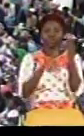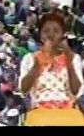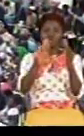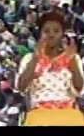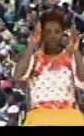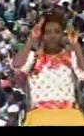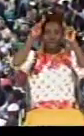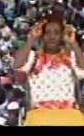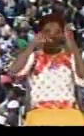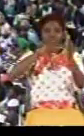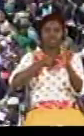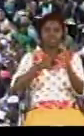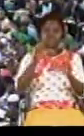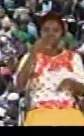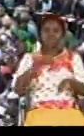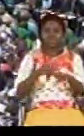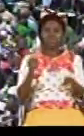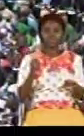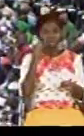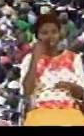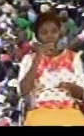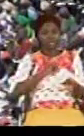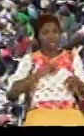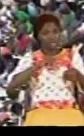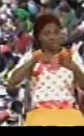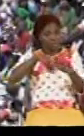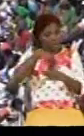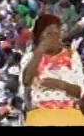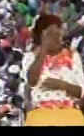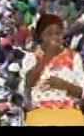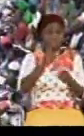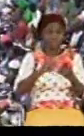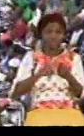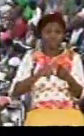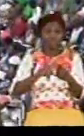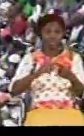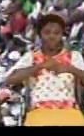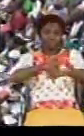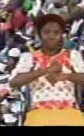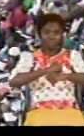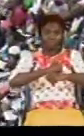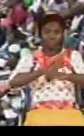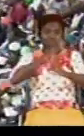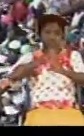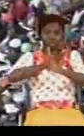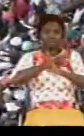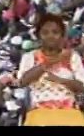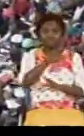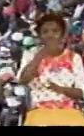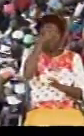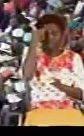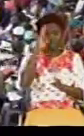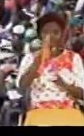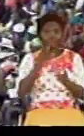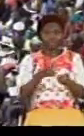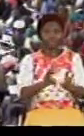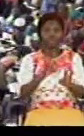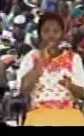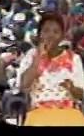went out to withstand thee, because thy way is perverse before